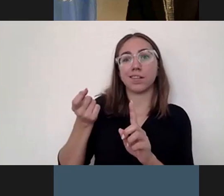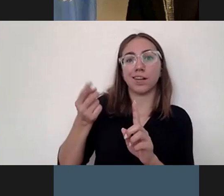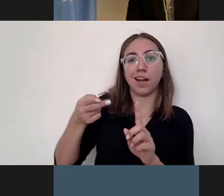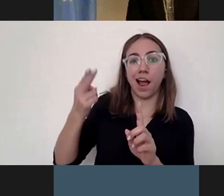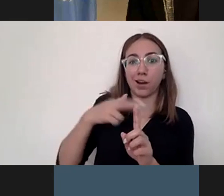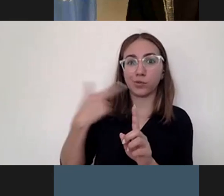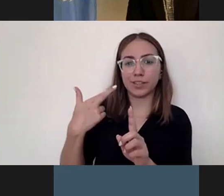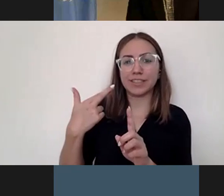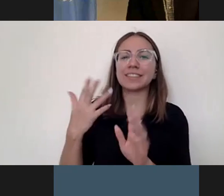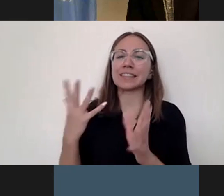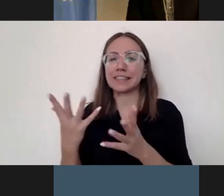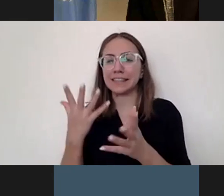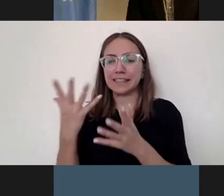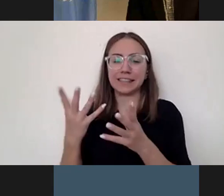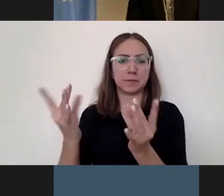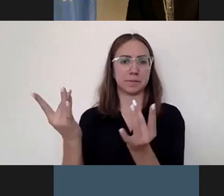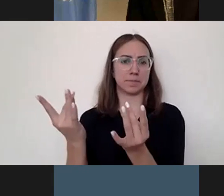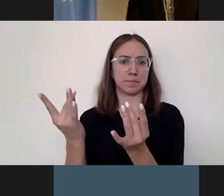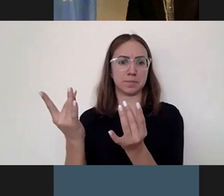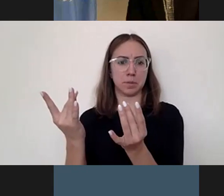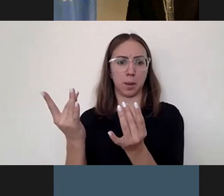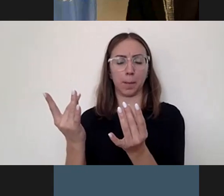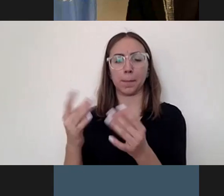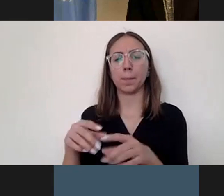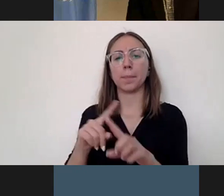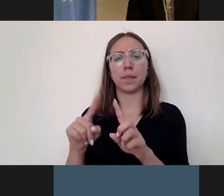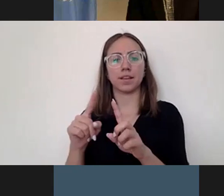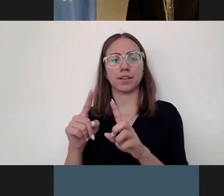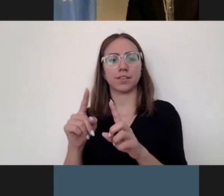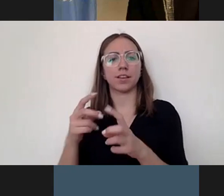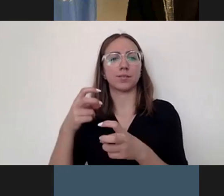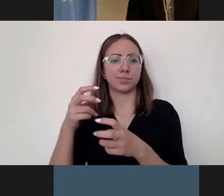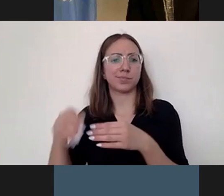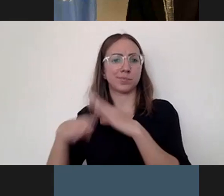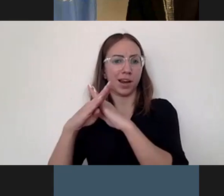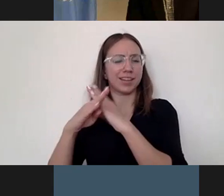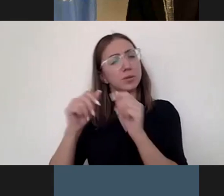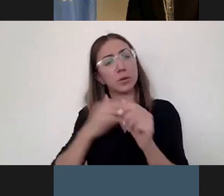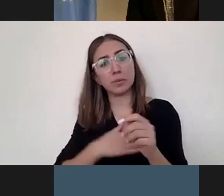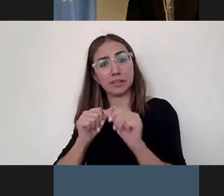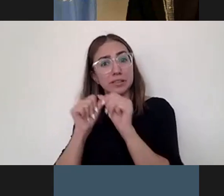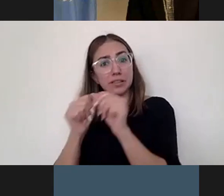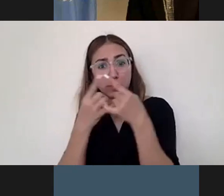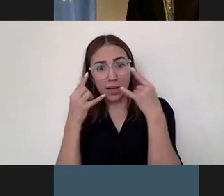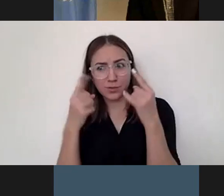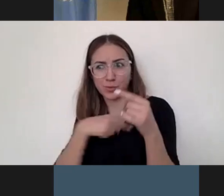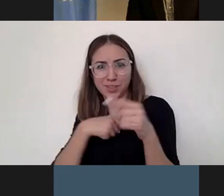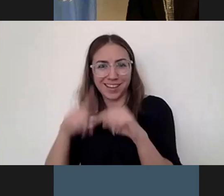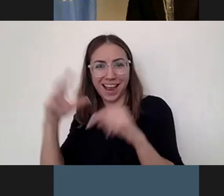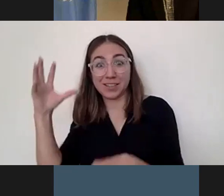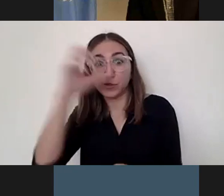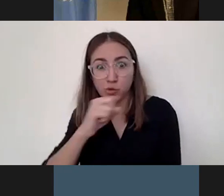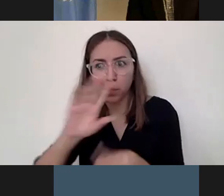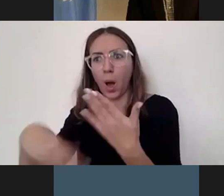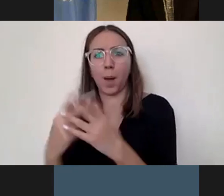Masks do protect. They're very good at preventing you from spread, but they also protect. Absolutely continue wearing the mask, because you cannot assume that everyone's